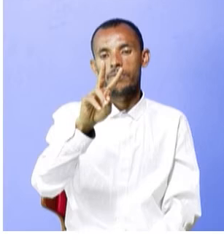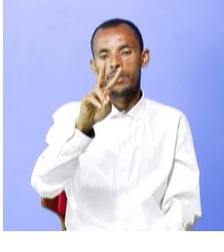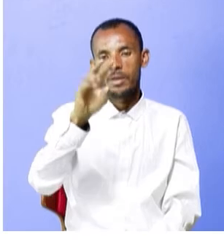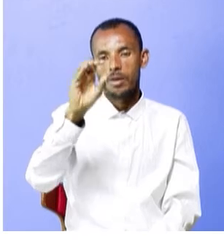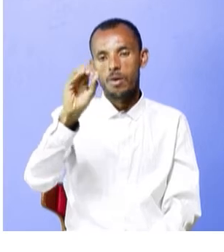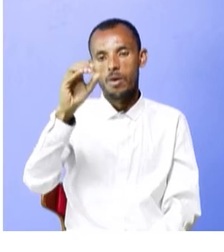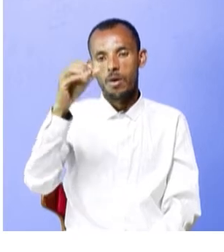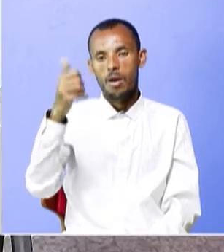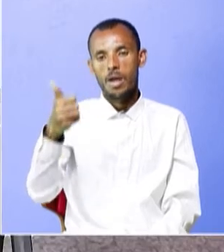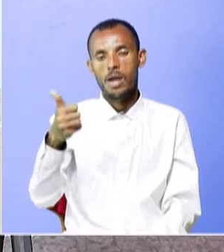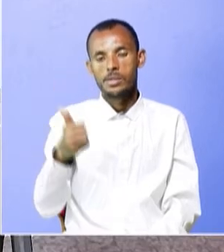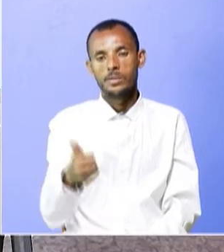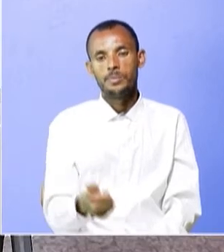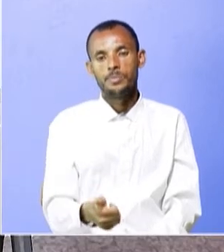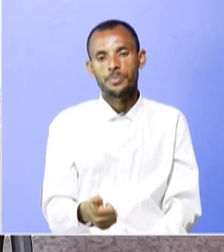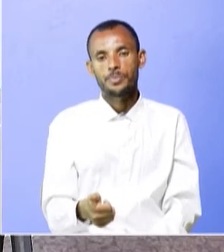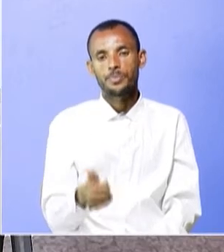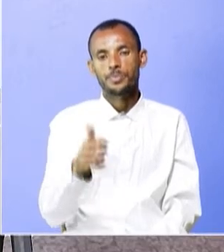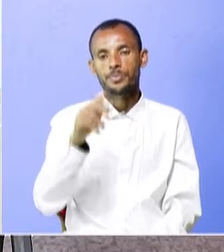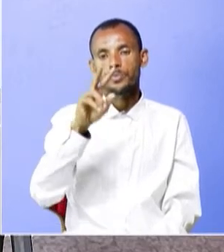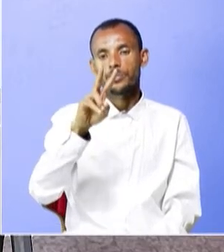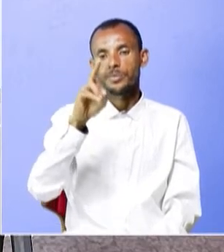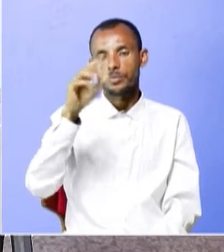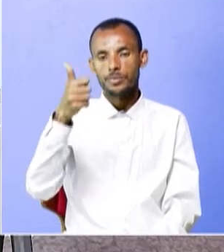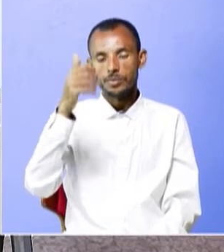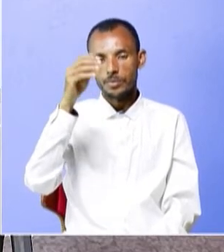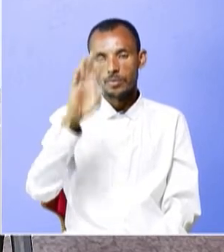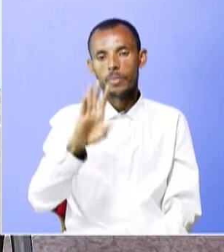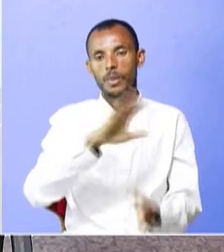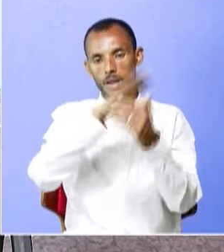VOA. Okay, VA becomes the